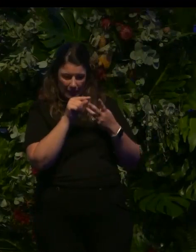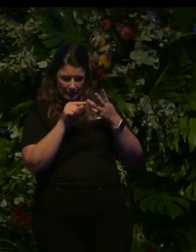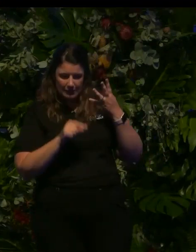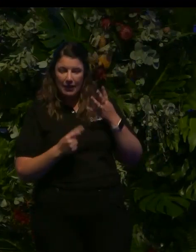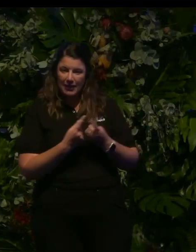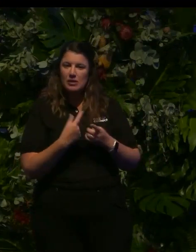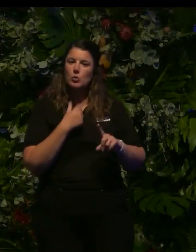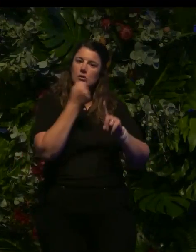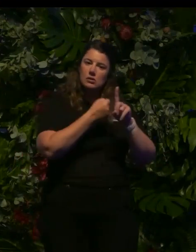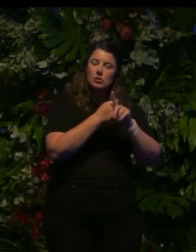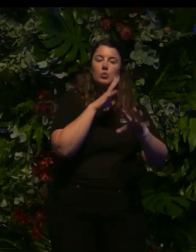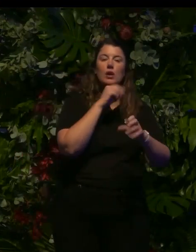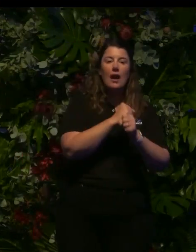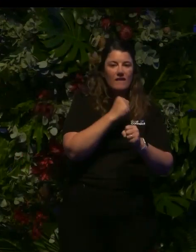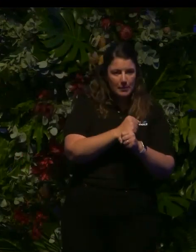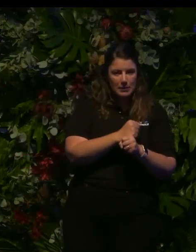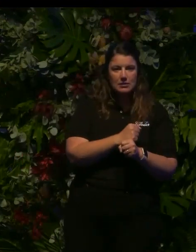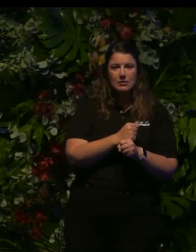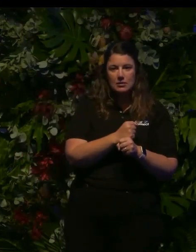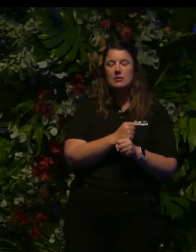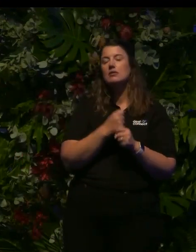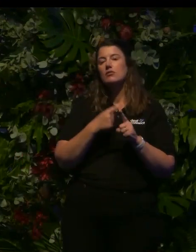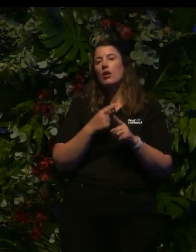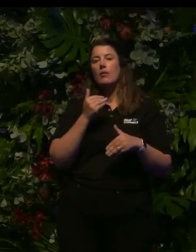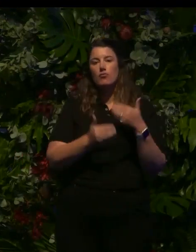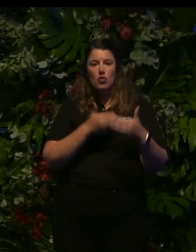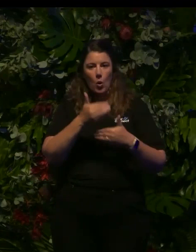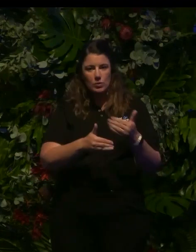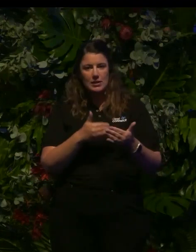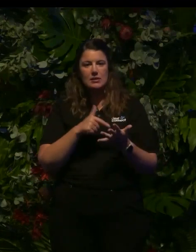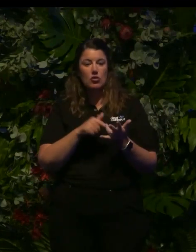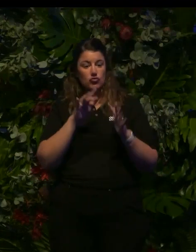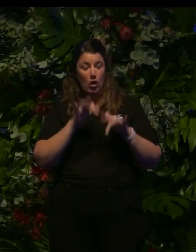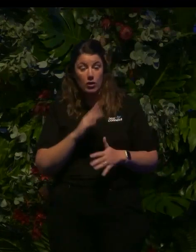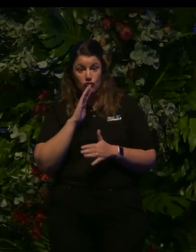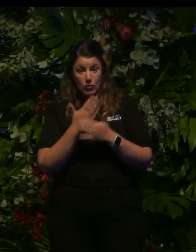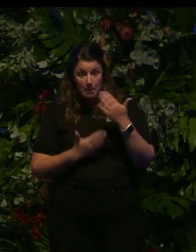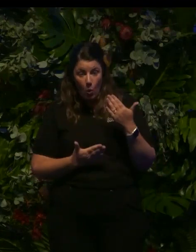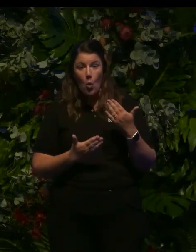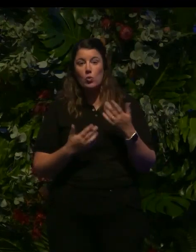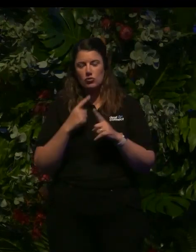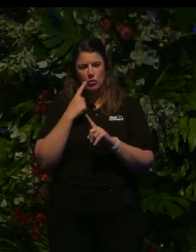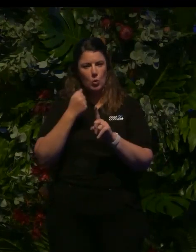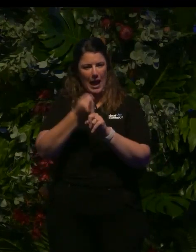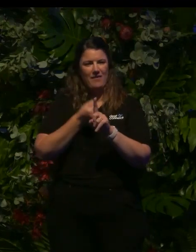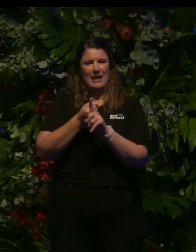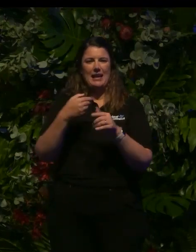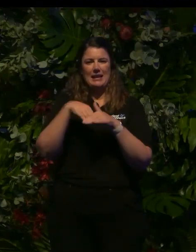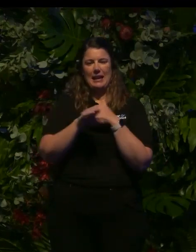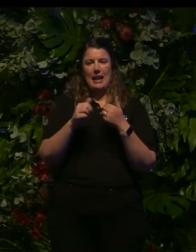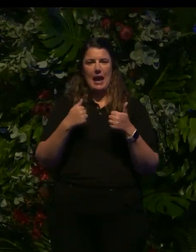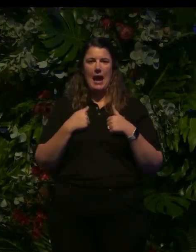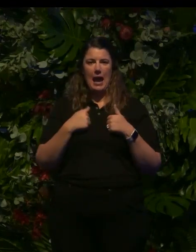with the governments. We have been like engaging with UPR process, try to report and try to advocate within